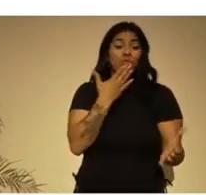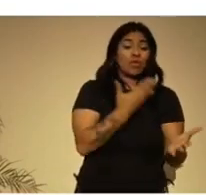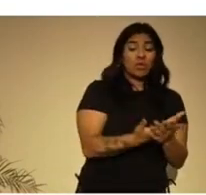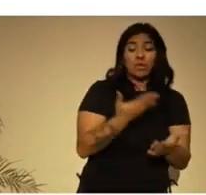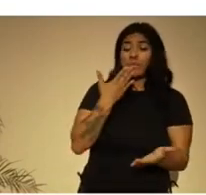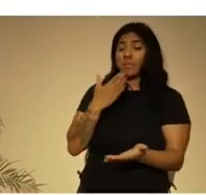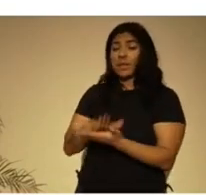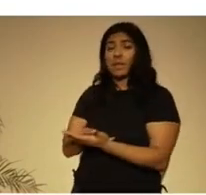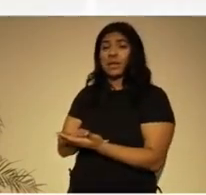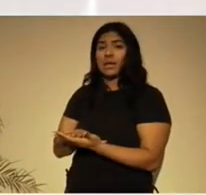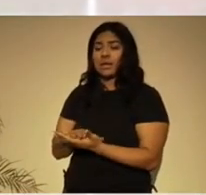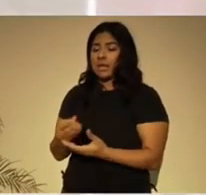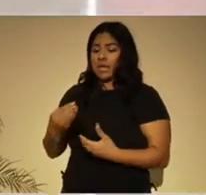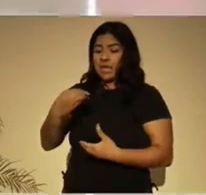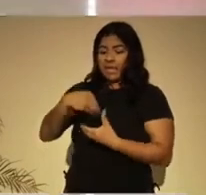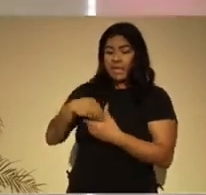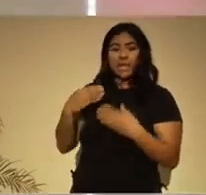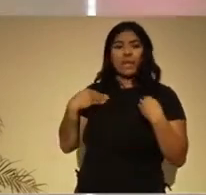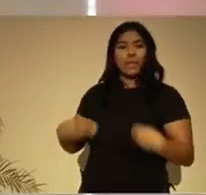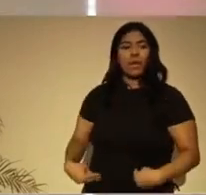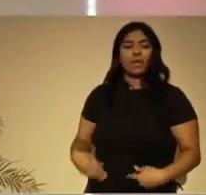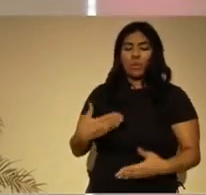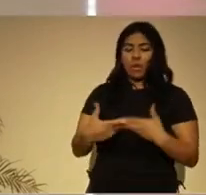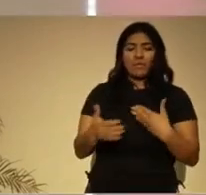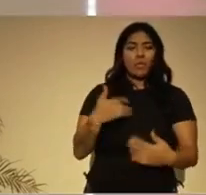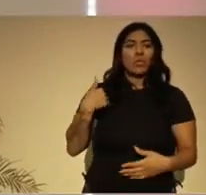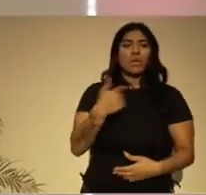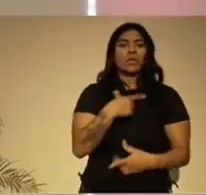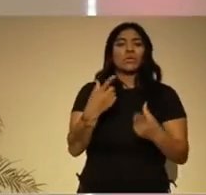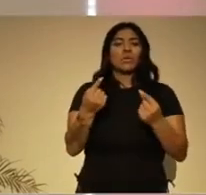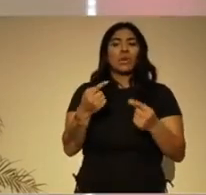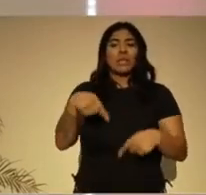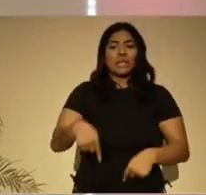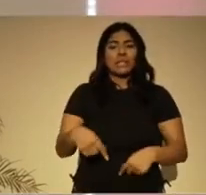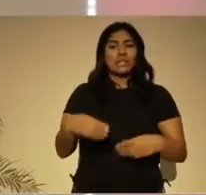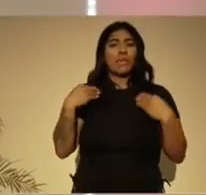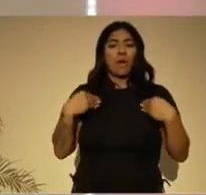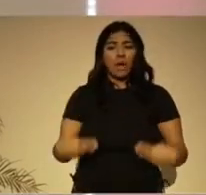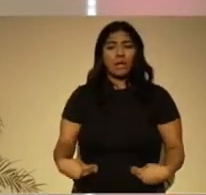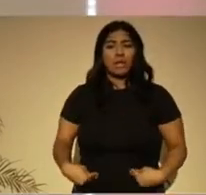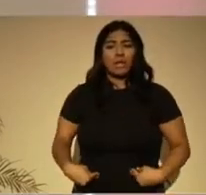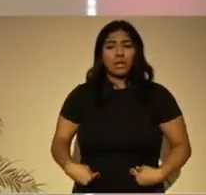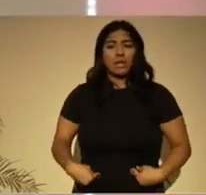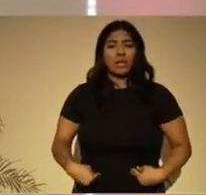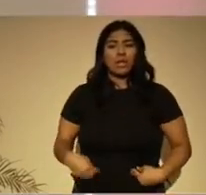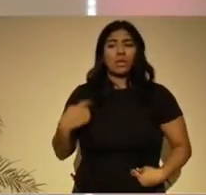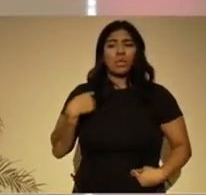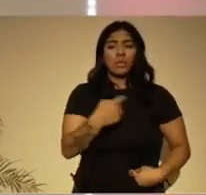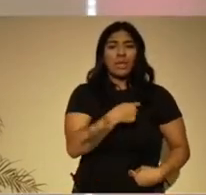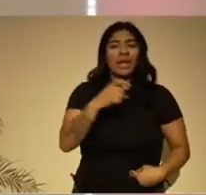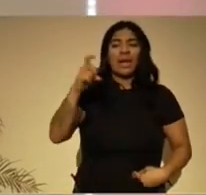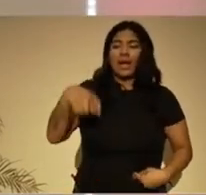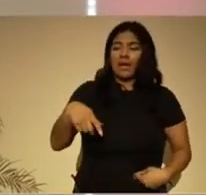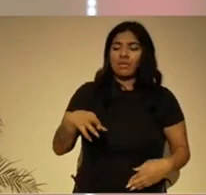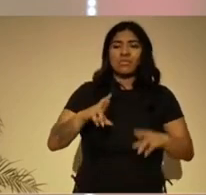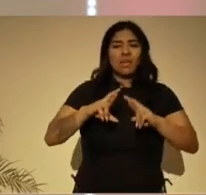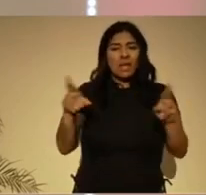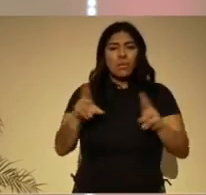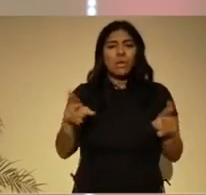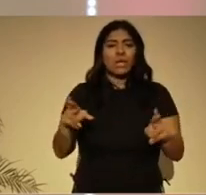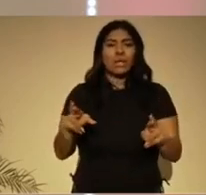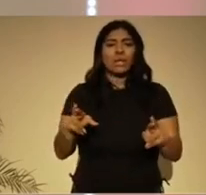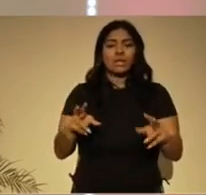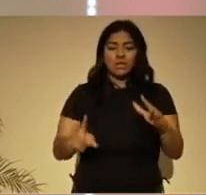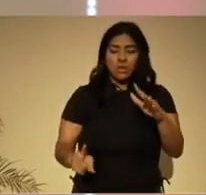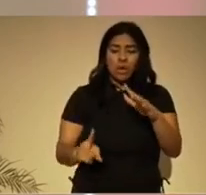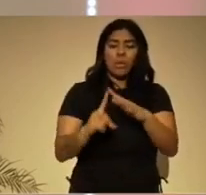or bad, meaning whatever we did in this body that we have, we got to get ready to